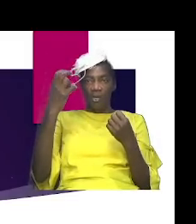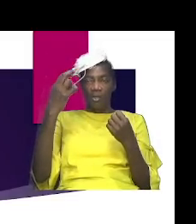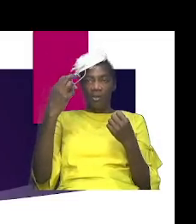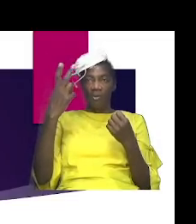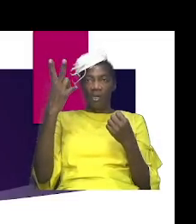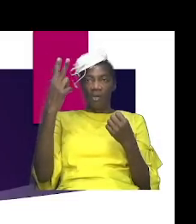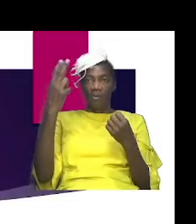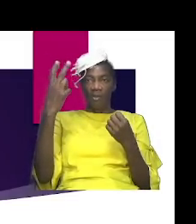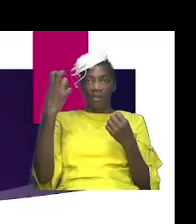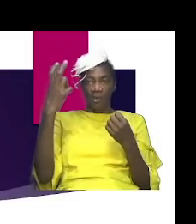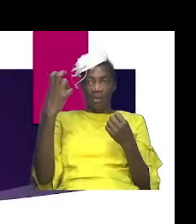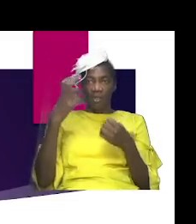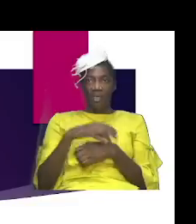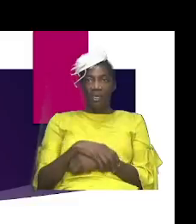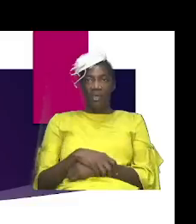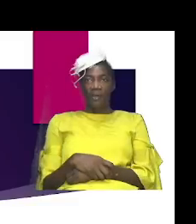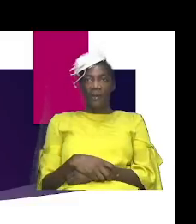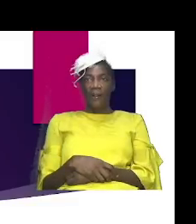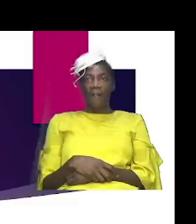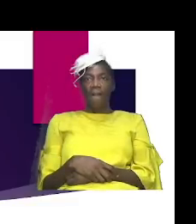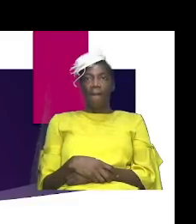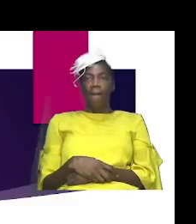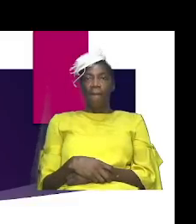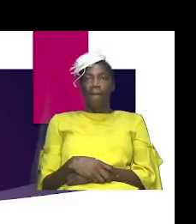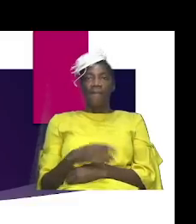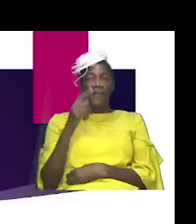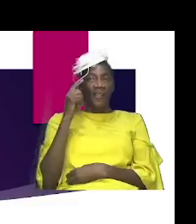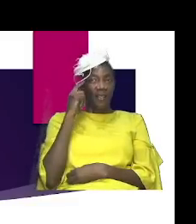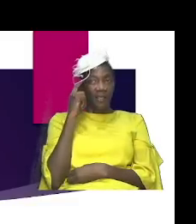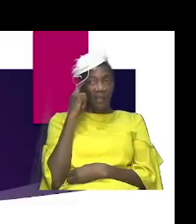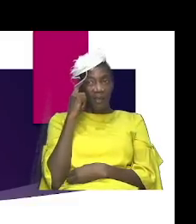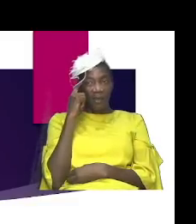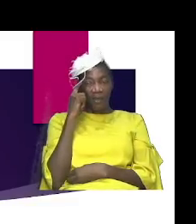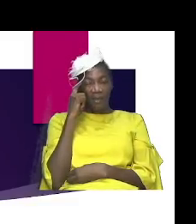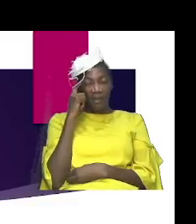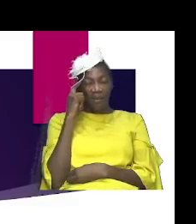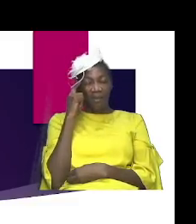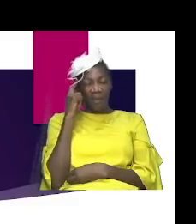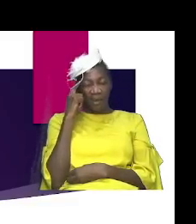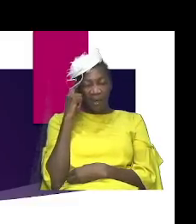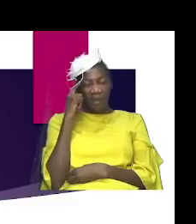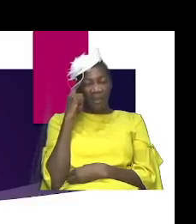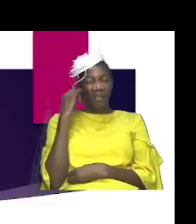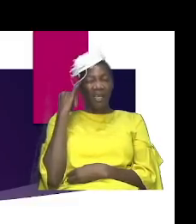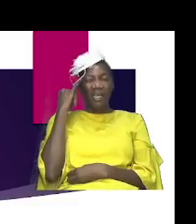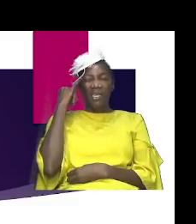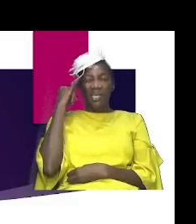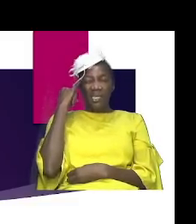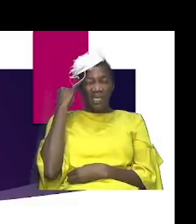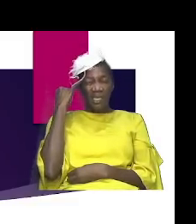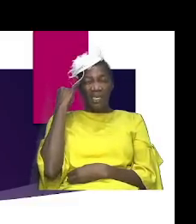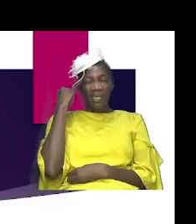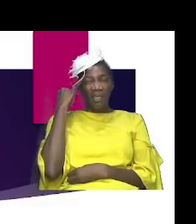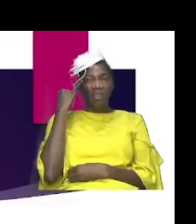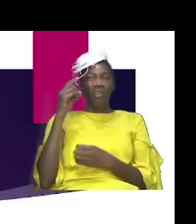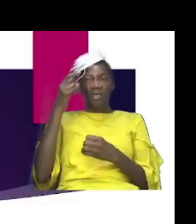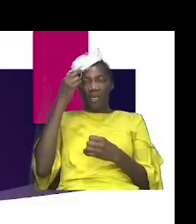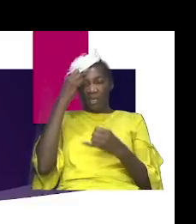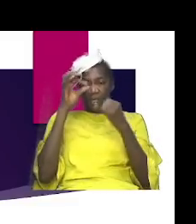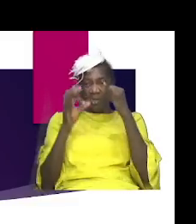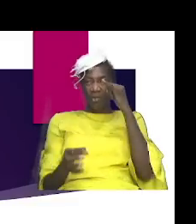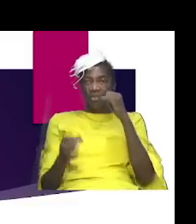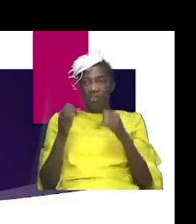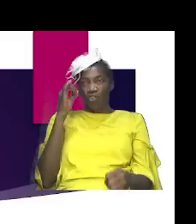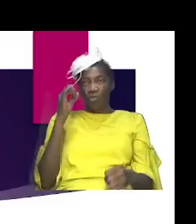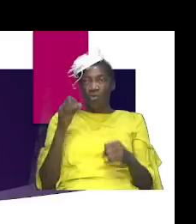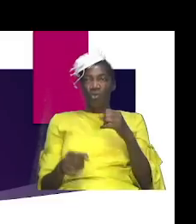for us to go back to and then to jump into the scriptures. Our thoughts and intentions will be judged.